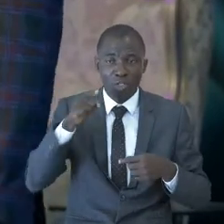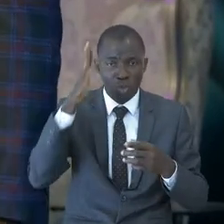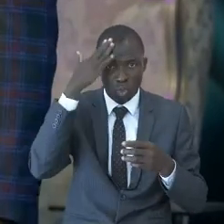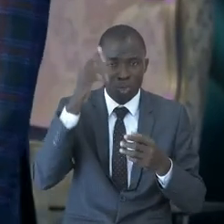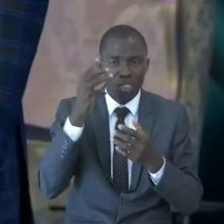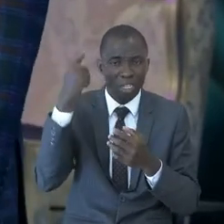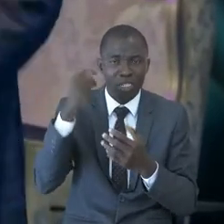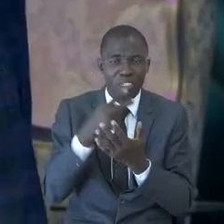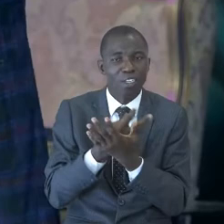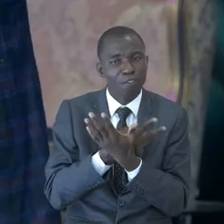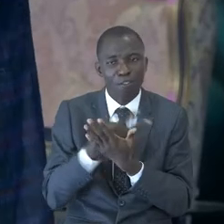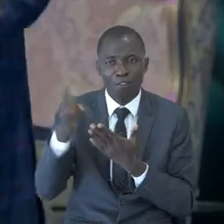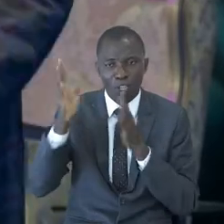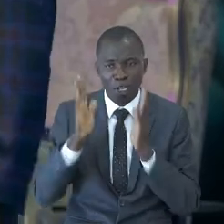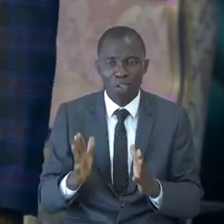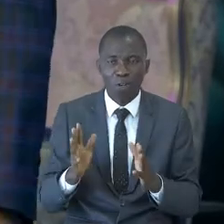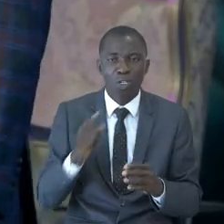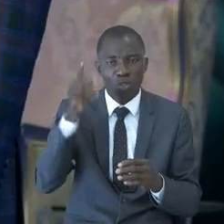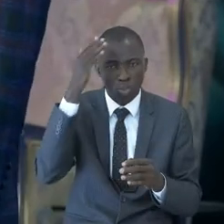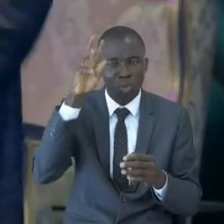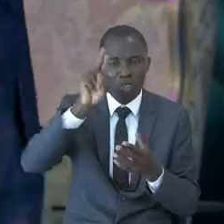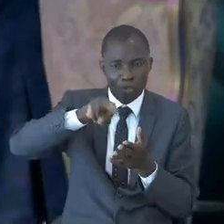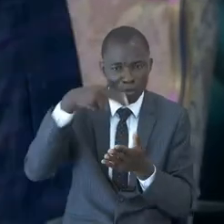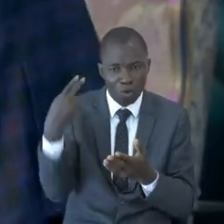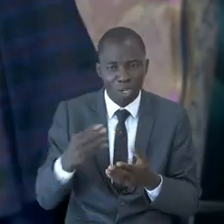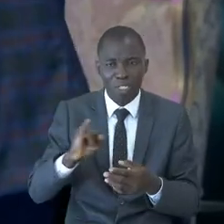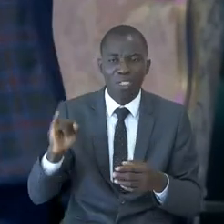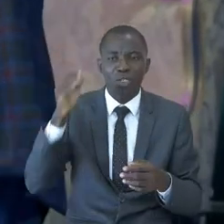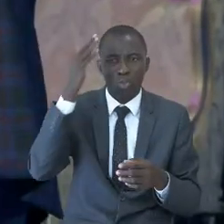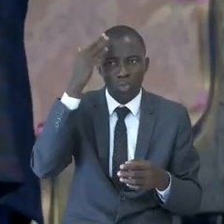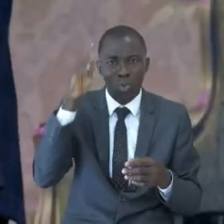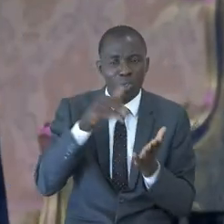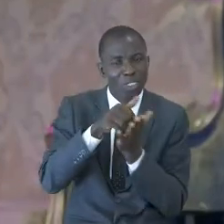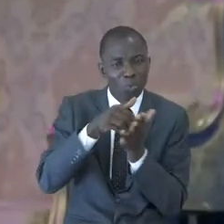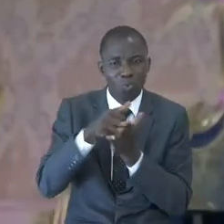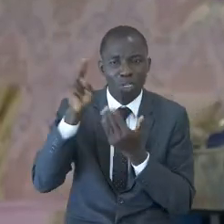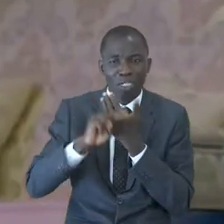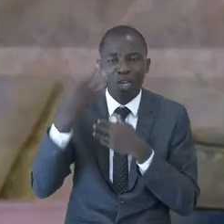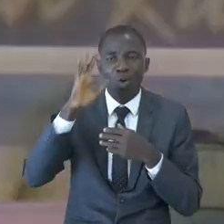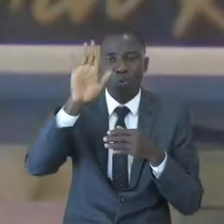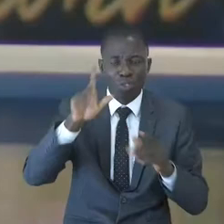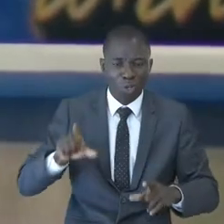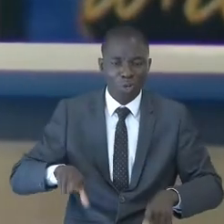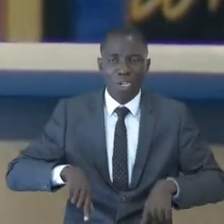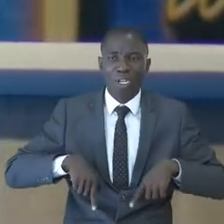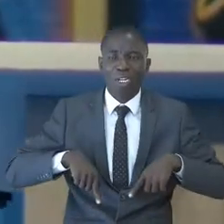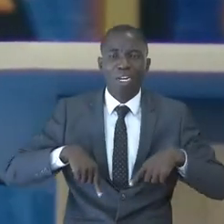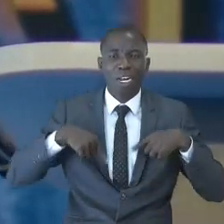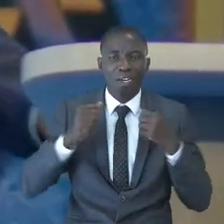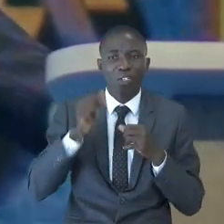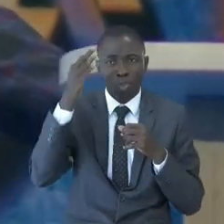failure, you know the faltering, and you know the feebleness of your life. You